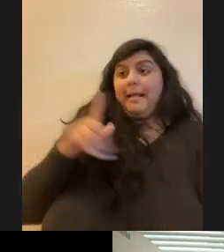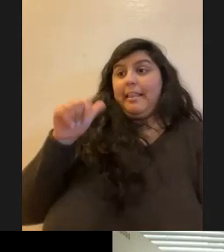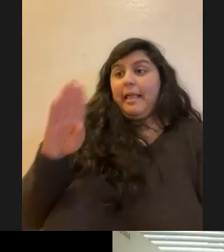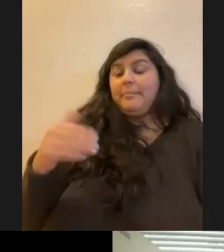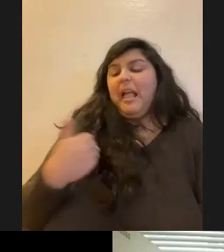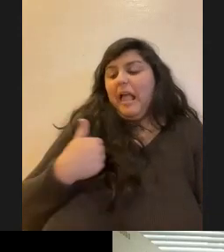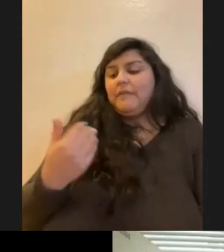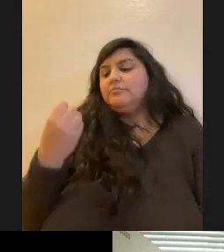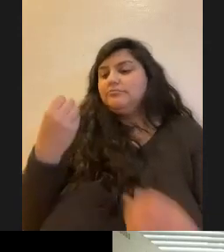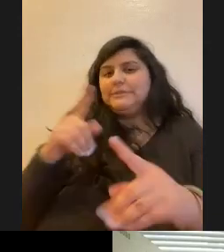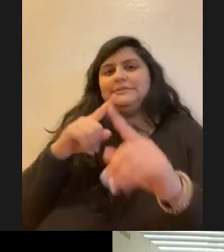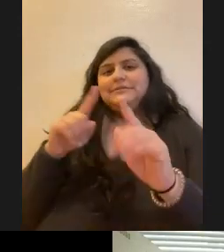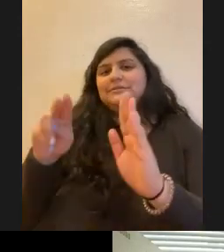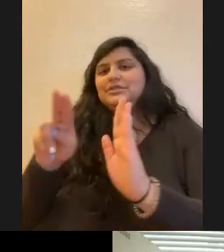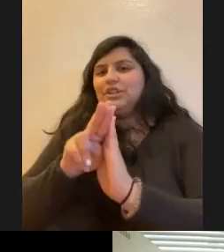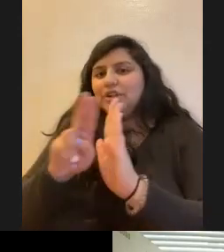of undergrads.